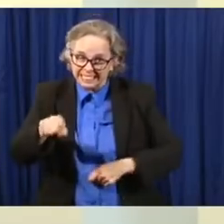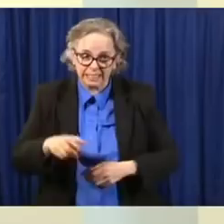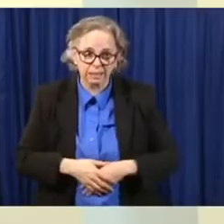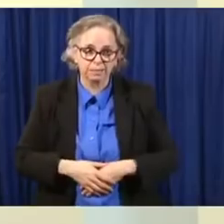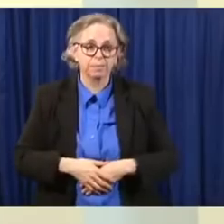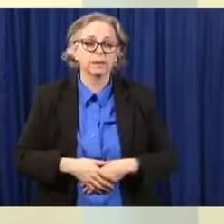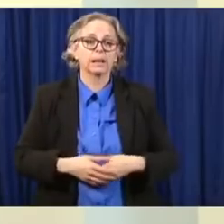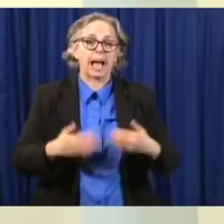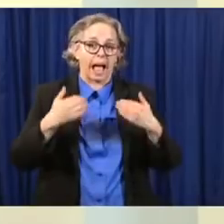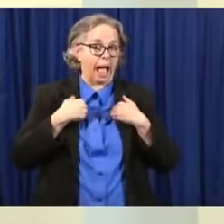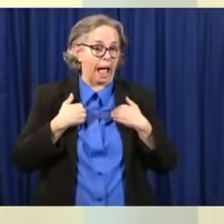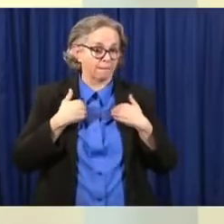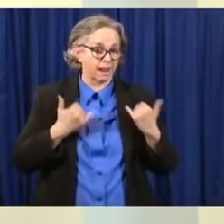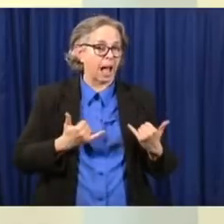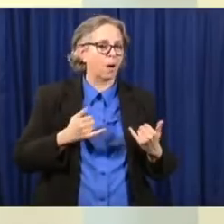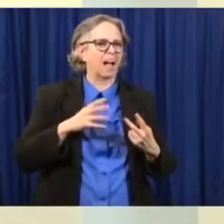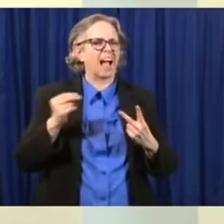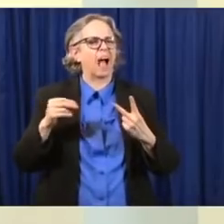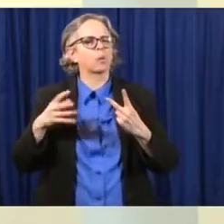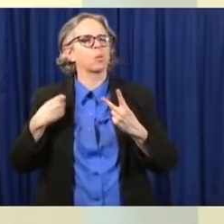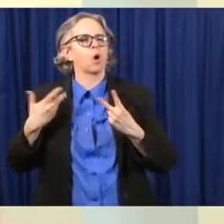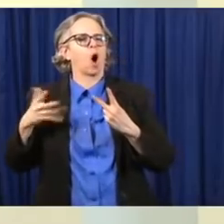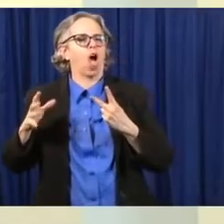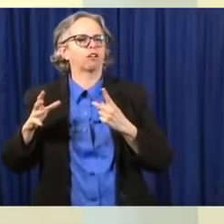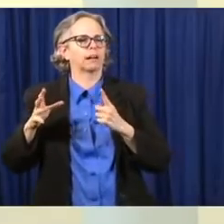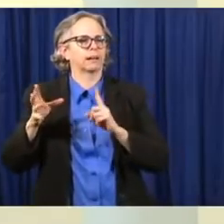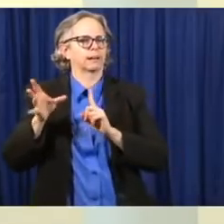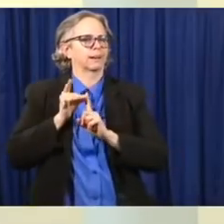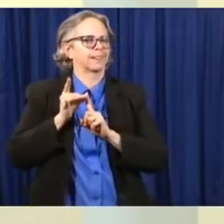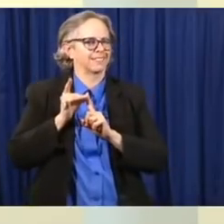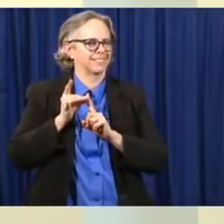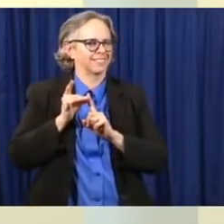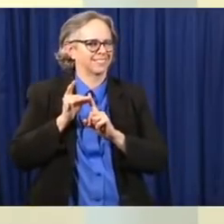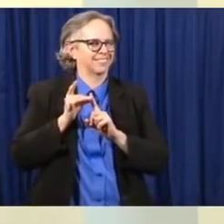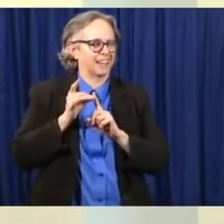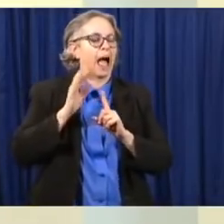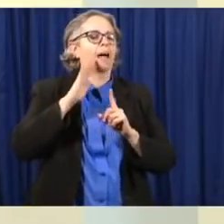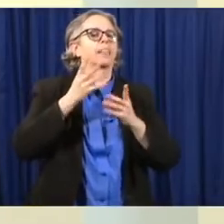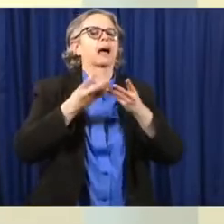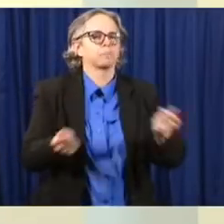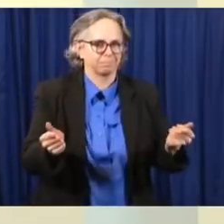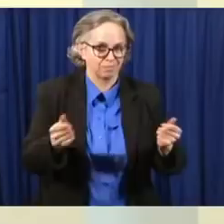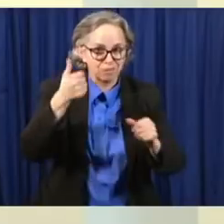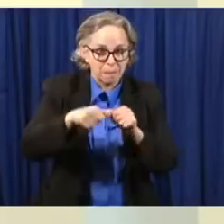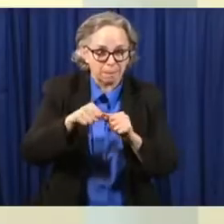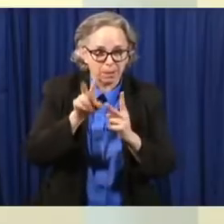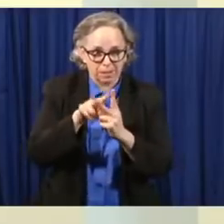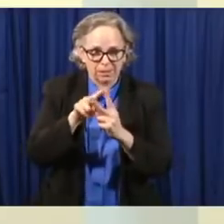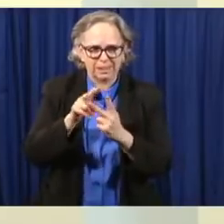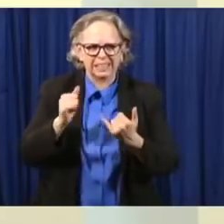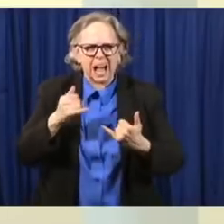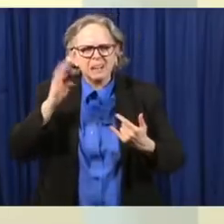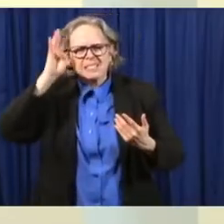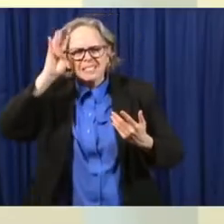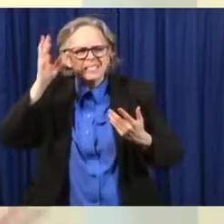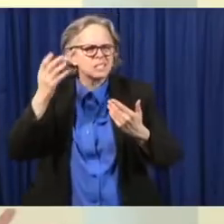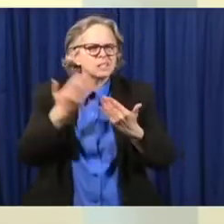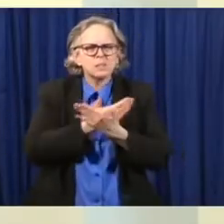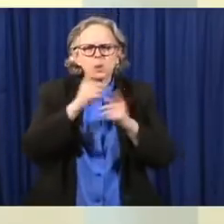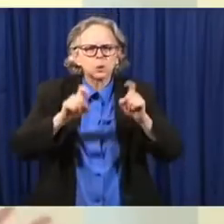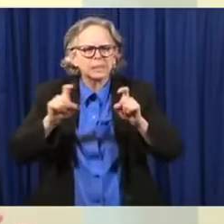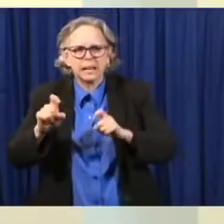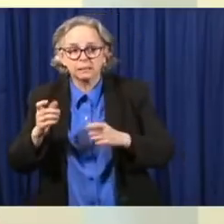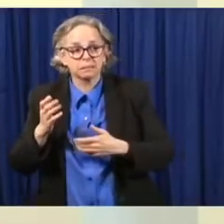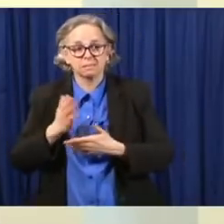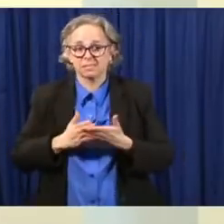it, and within that there's a whole different bunches of types of tests and new science, and some are not turning out to be accurate, et cetera. So